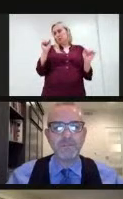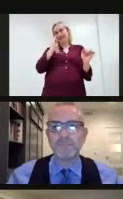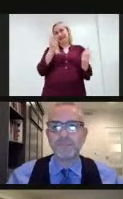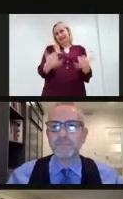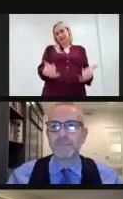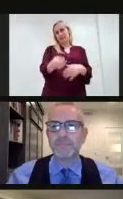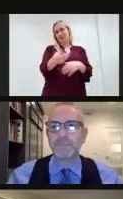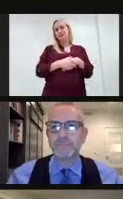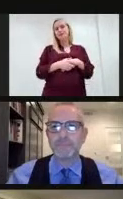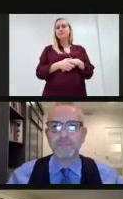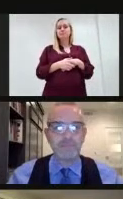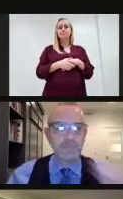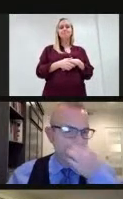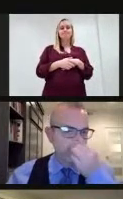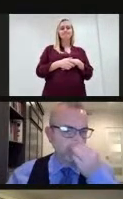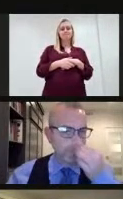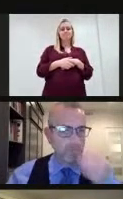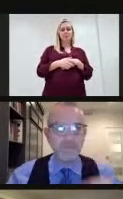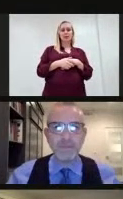okay.